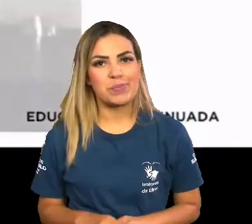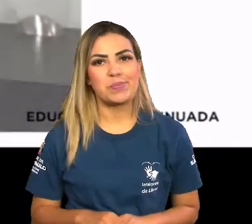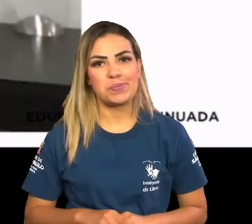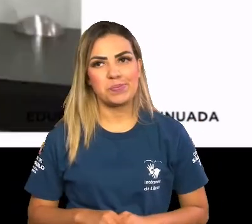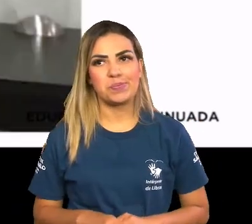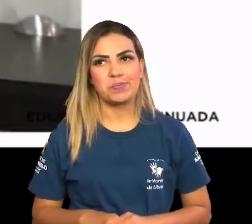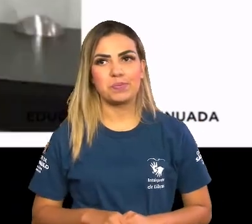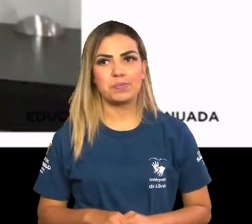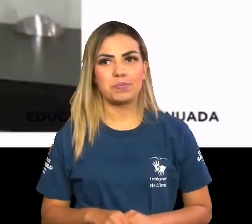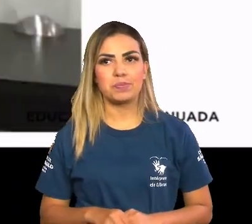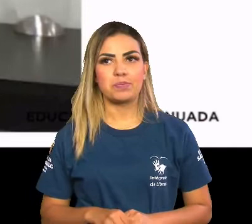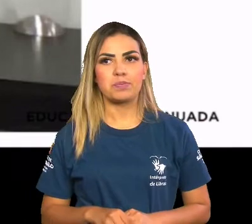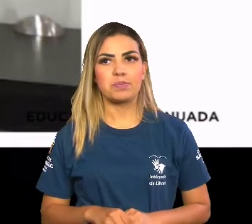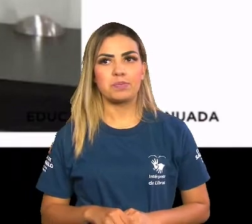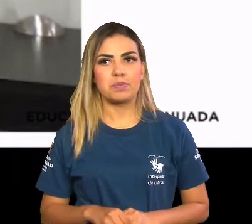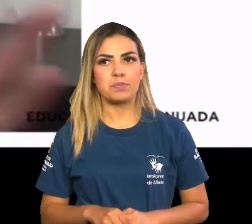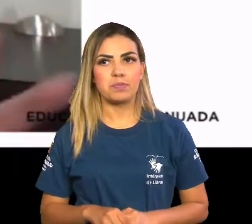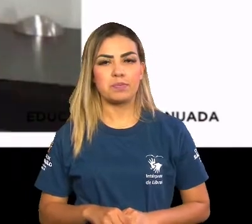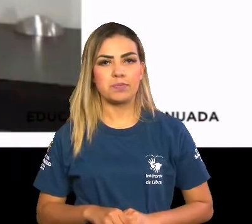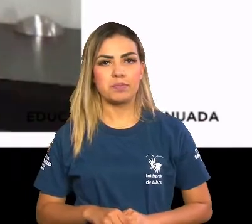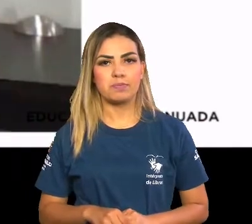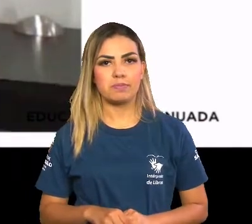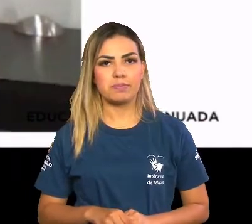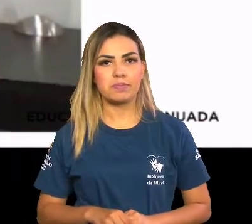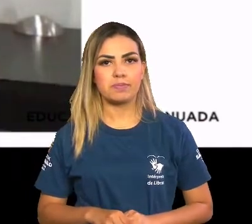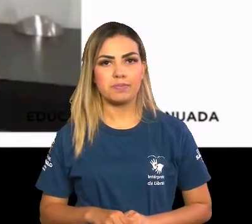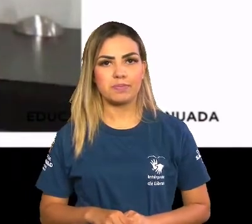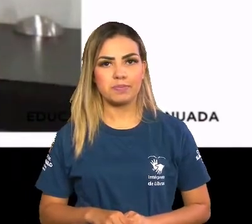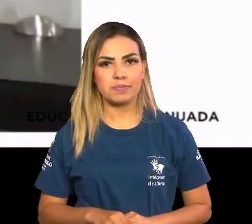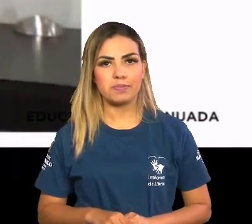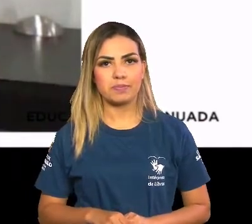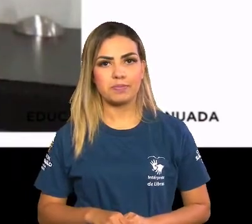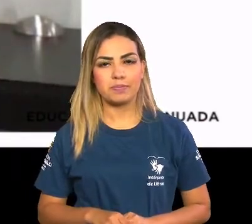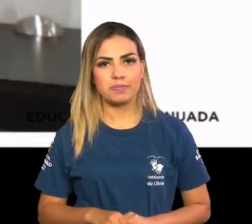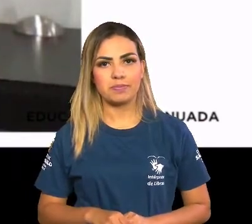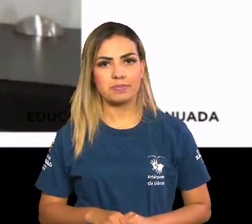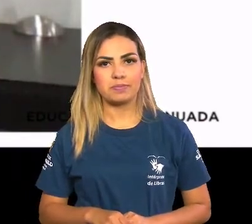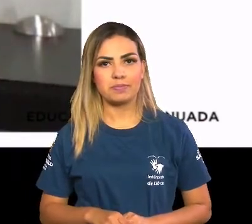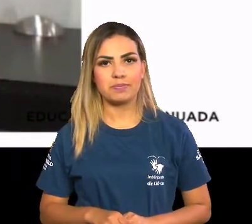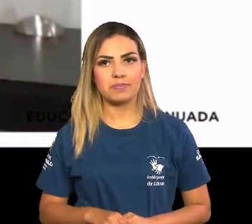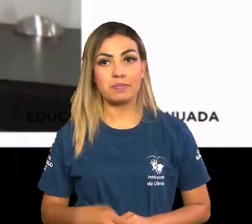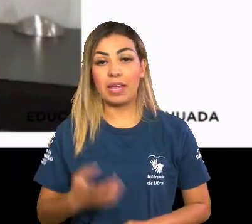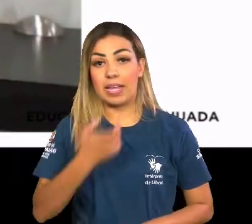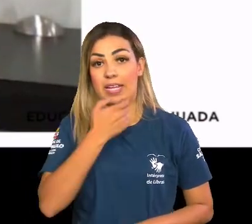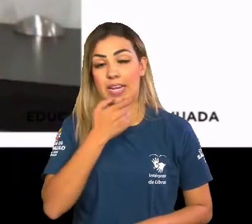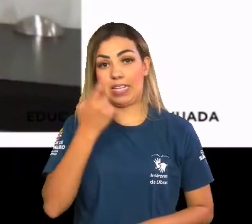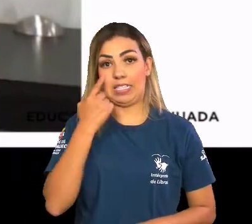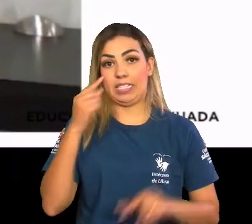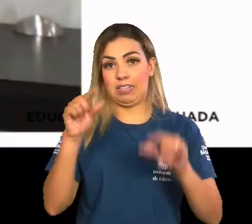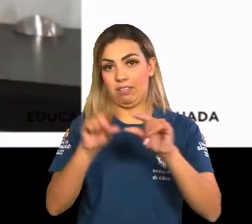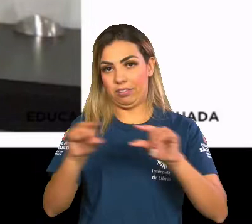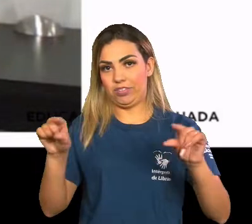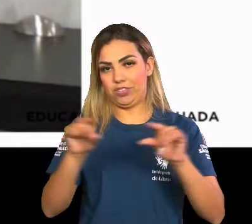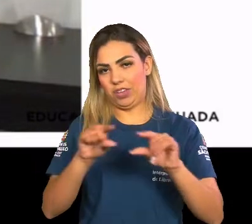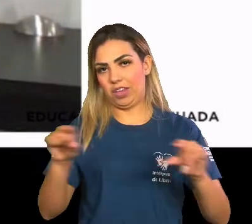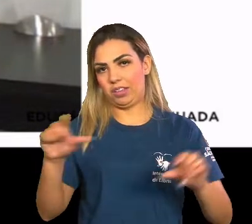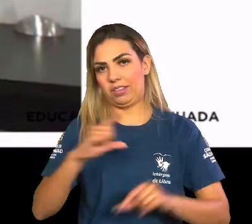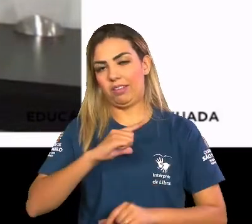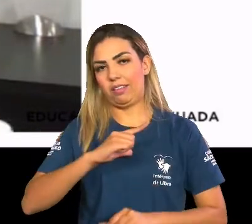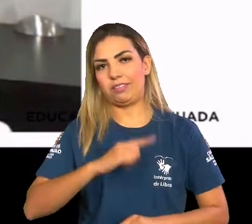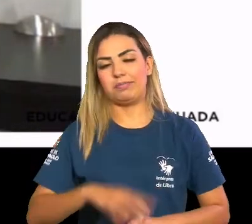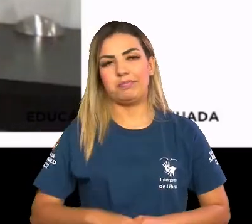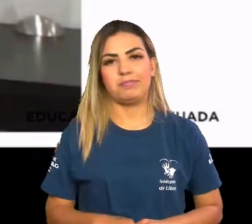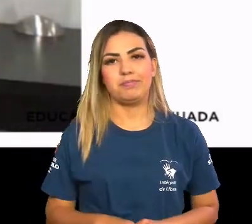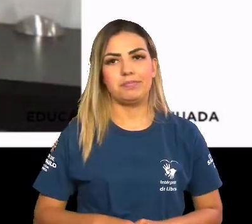Glad we had the opportunity to chat. And years ago, when I was so sick, I never thought that I would be alive and healthy today and